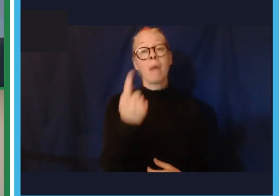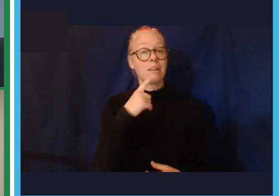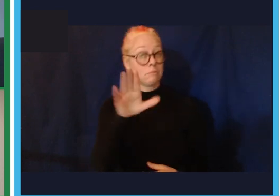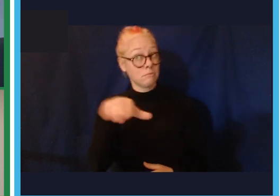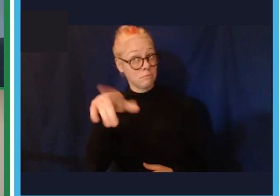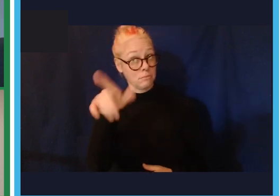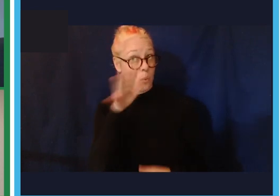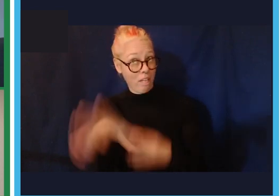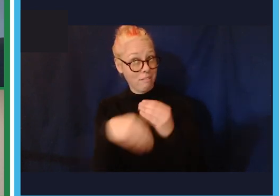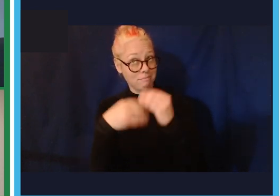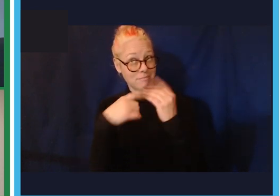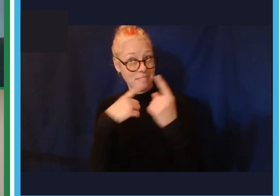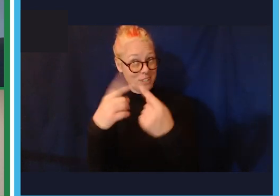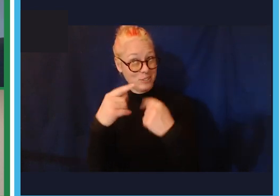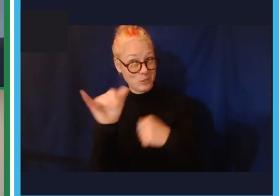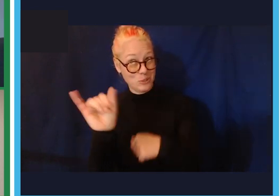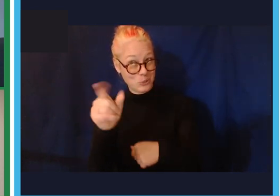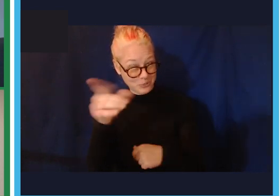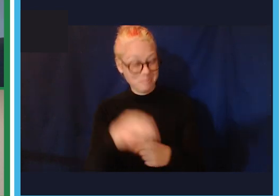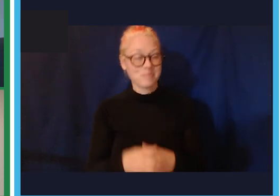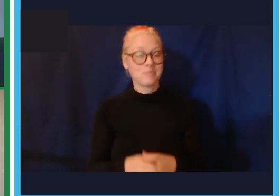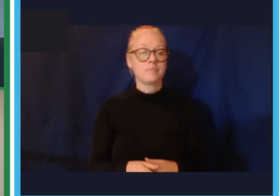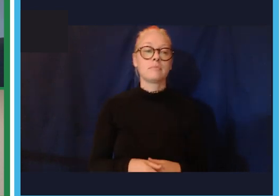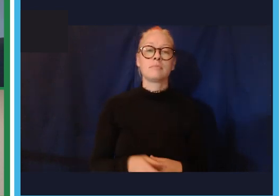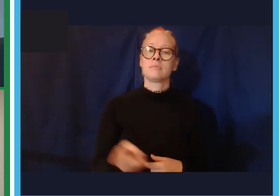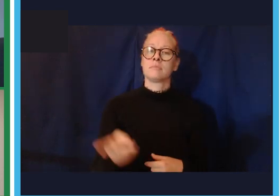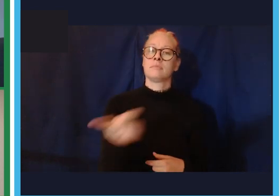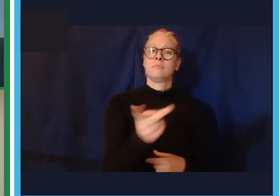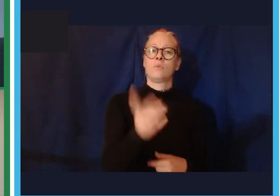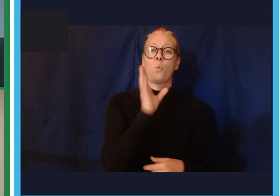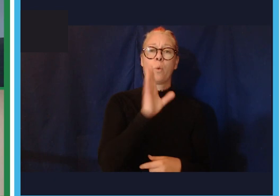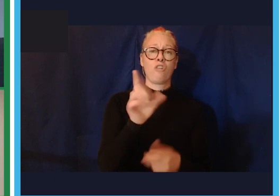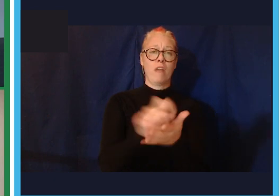your favorite genre and why? Why is it your favorite?